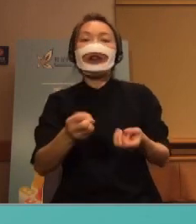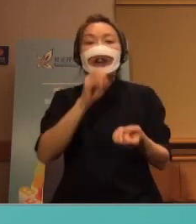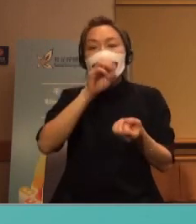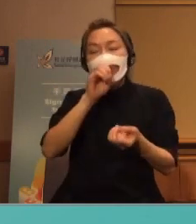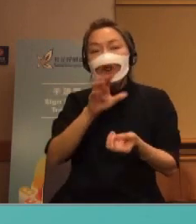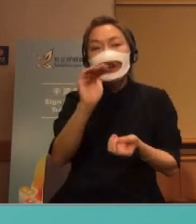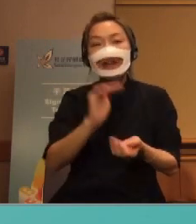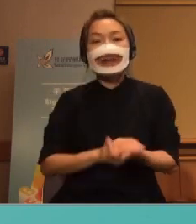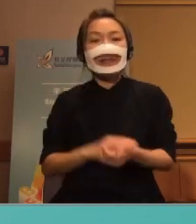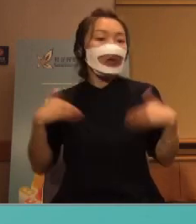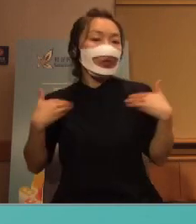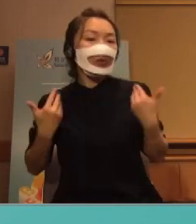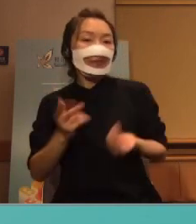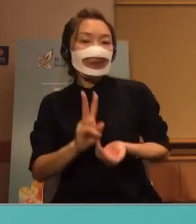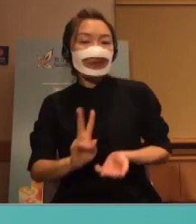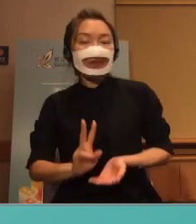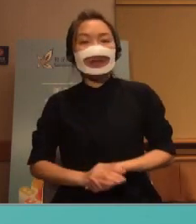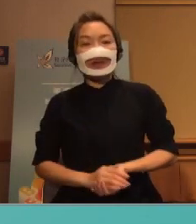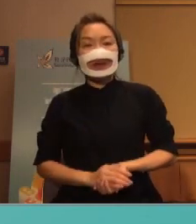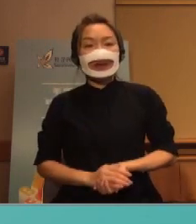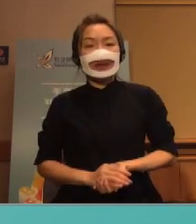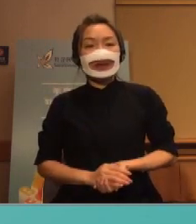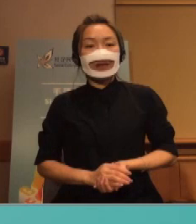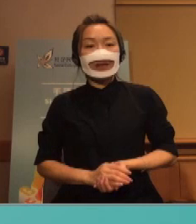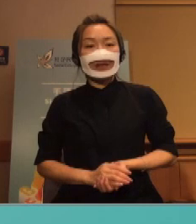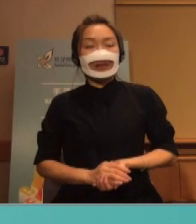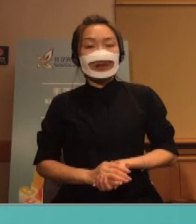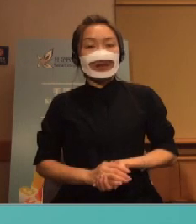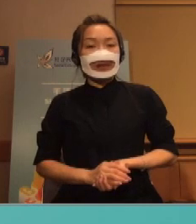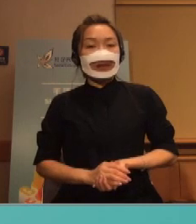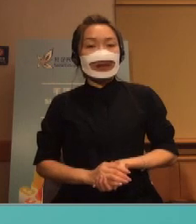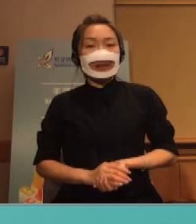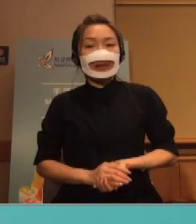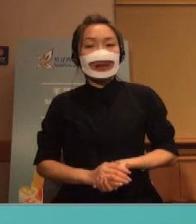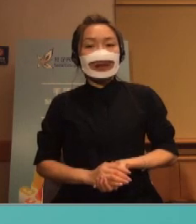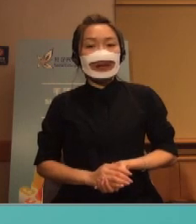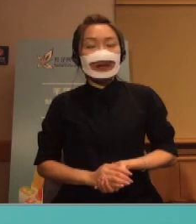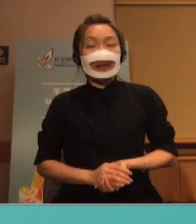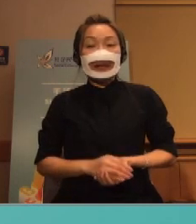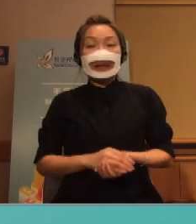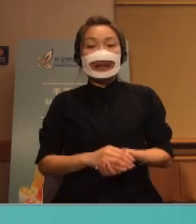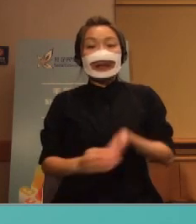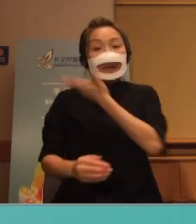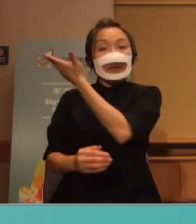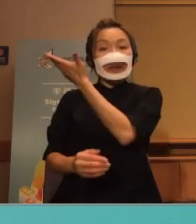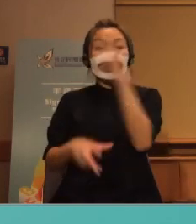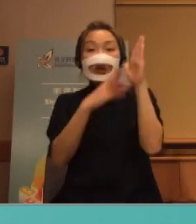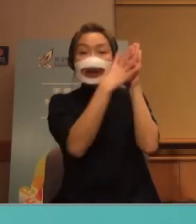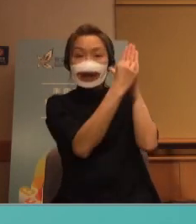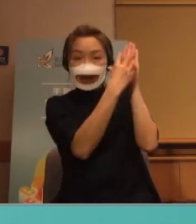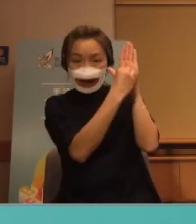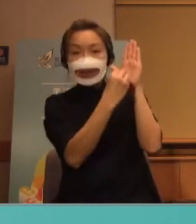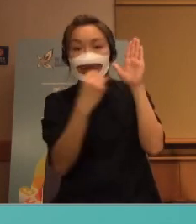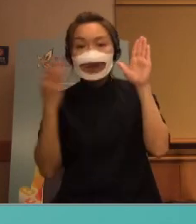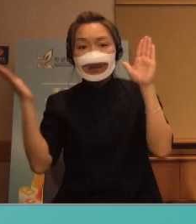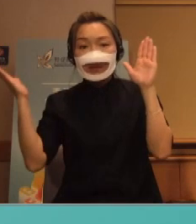a PO-app for you guys. So if you were to take out your phone and scan this thing, you'll be able to redeem a reward, not a reward, a sort of proof of